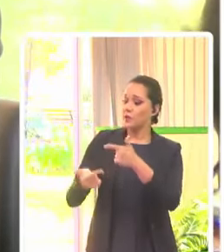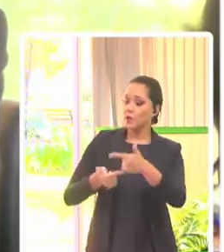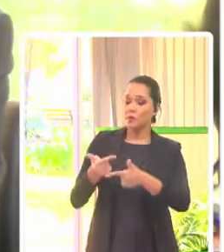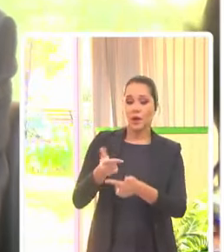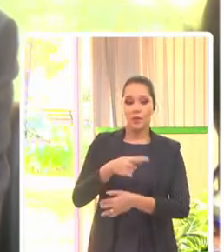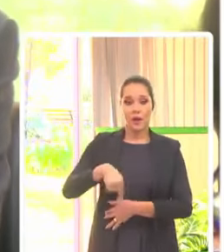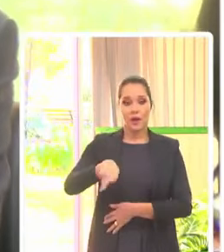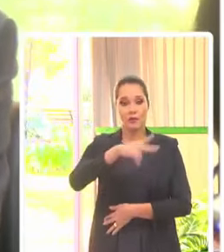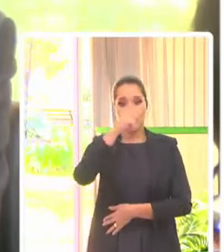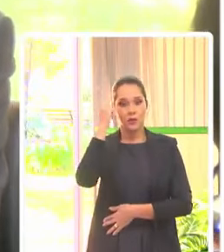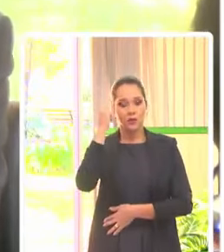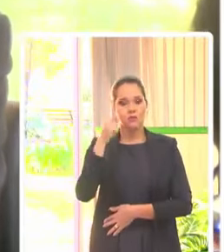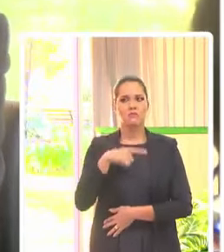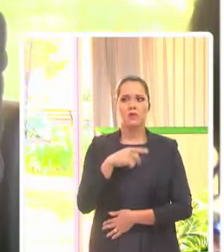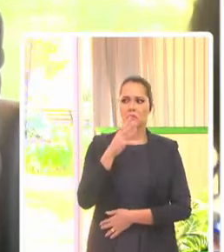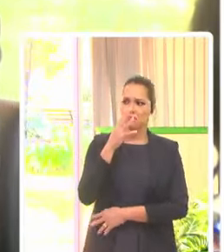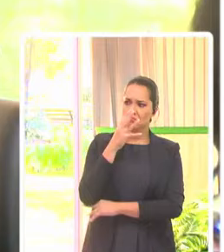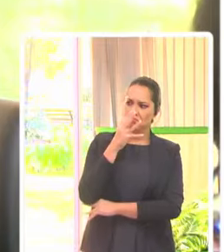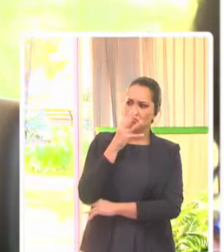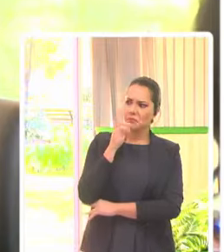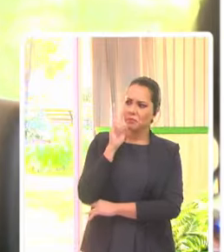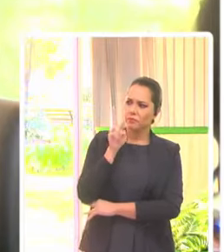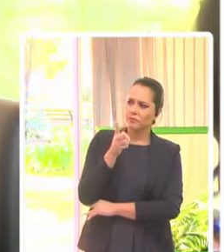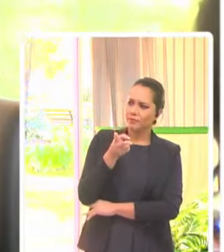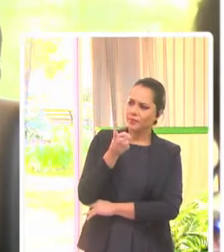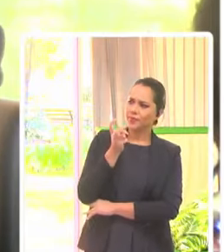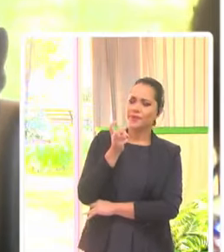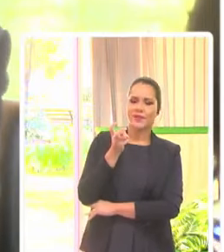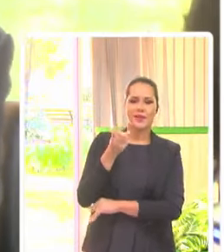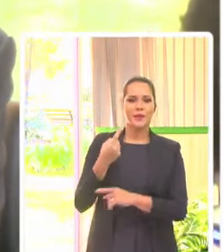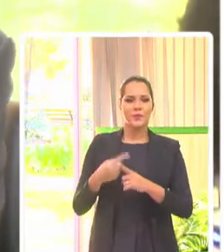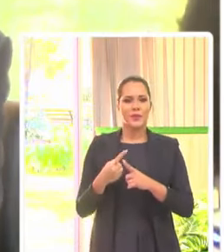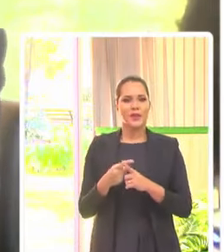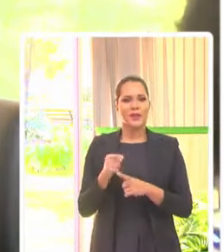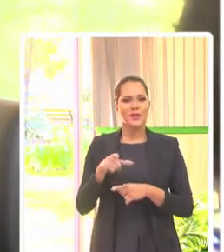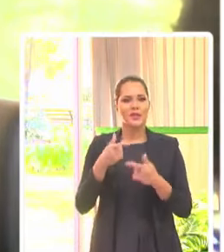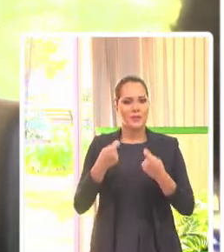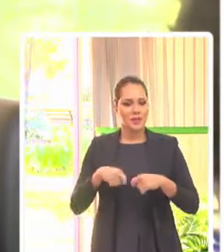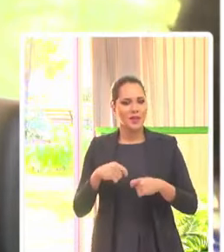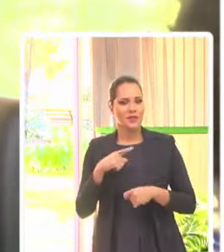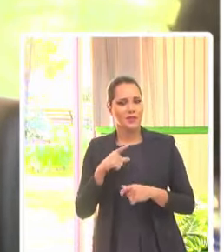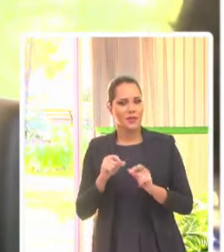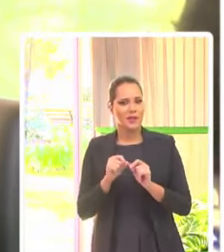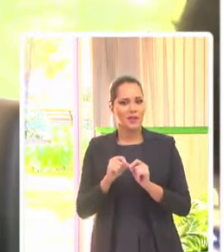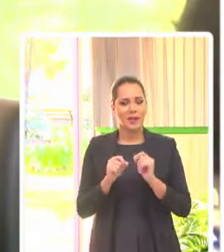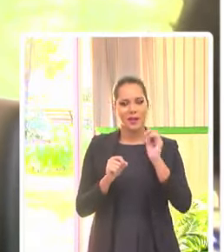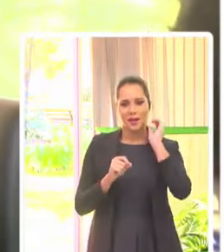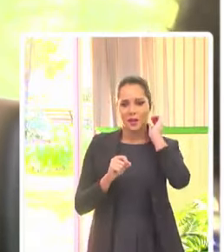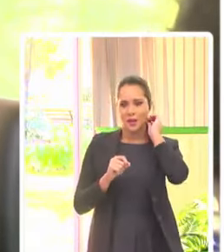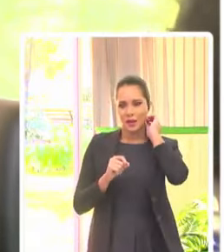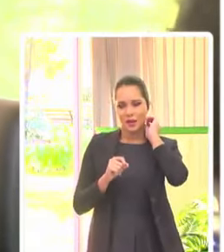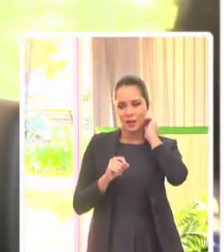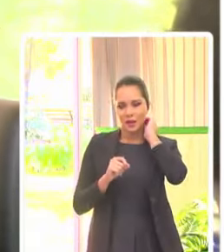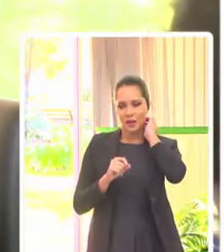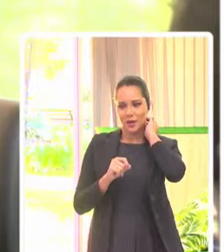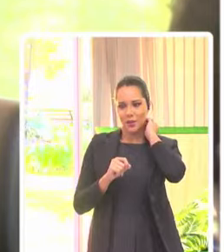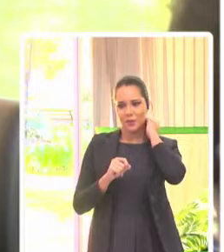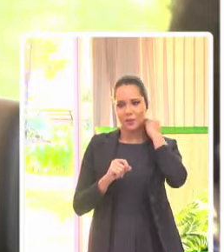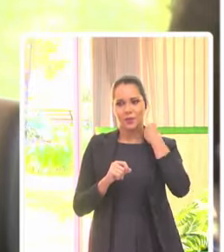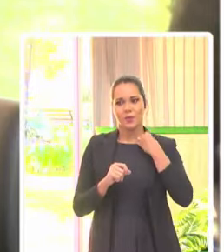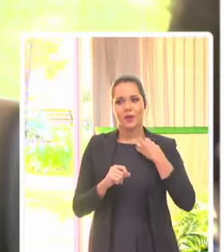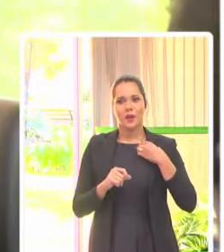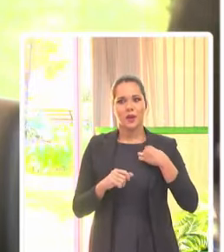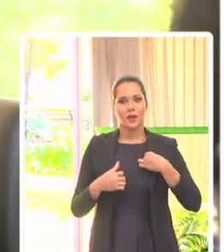for me, because a lot of it was almost like you have to sometimes advocate for the opposite, and you know, to get to achieve the same